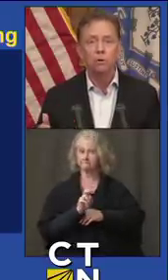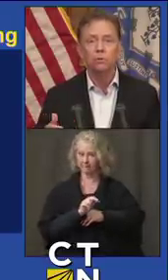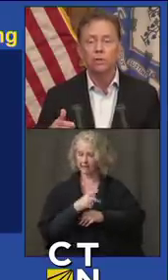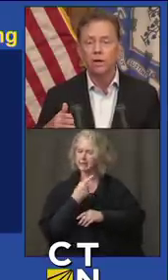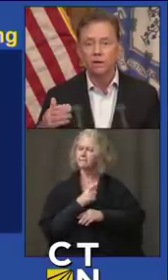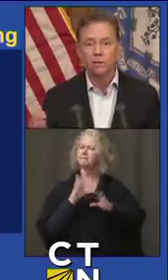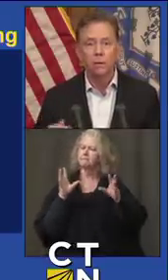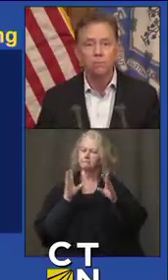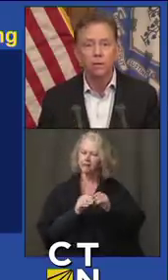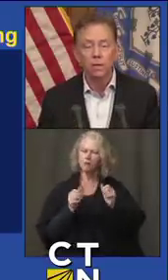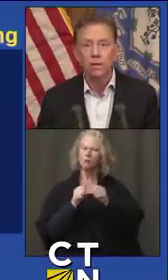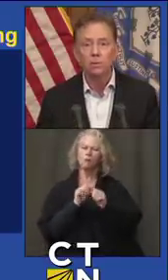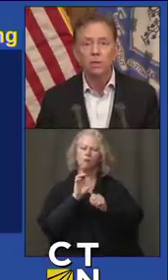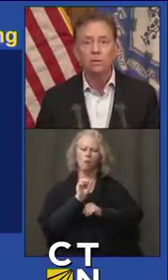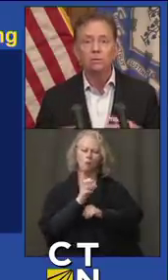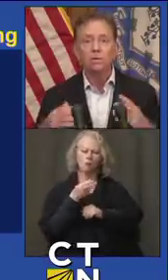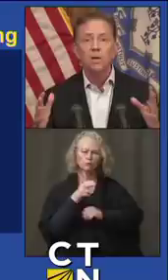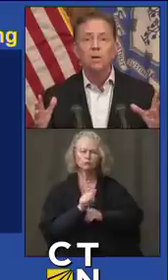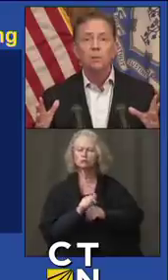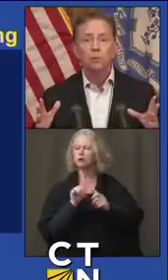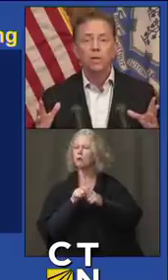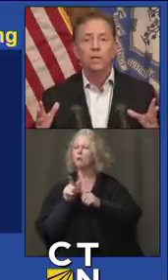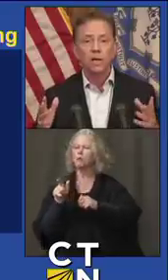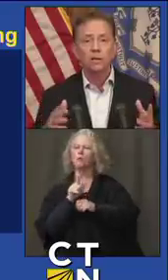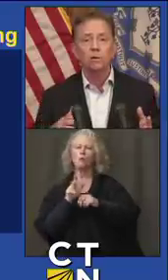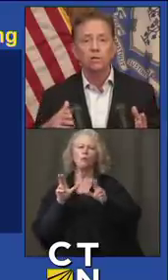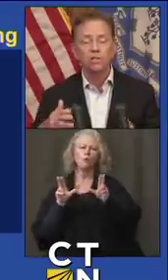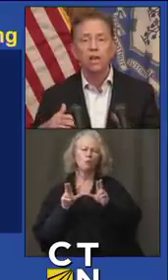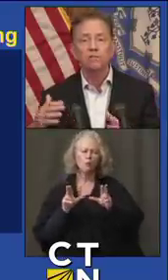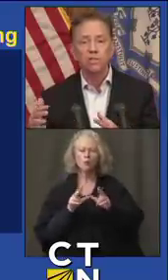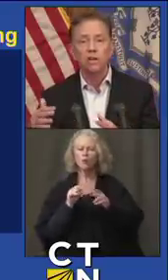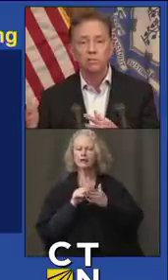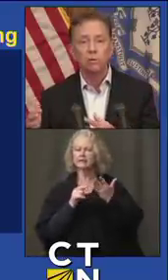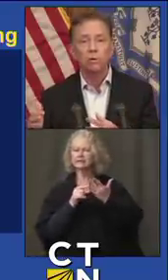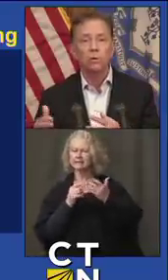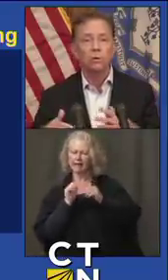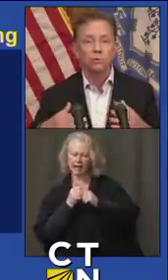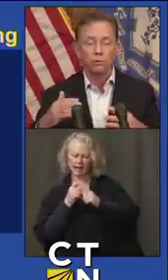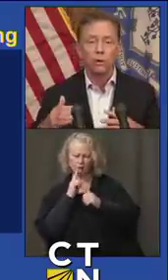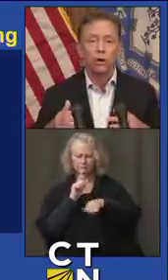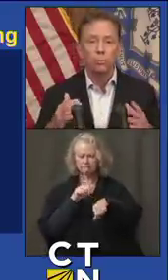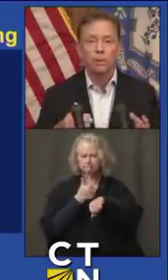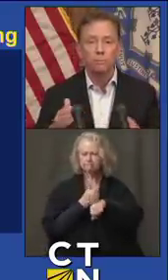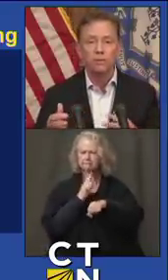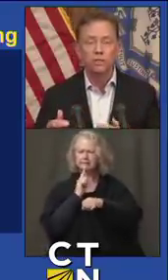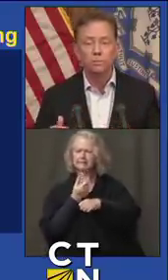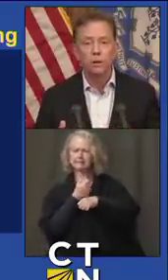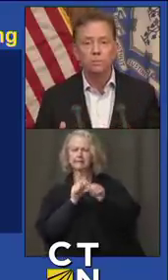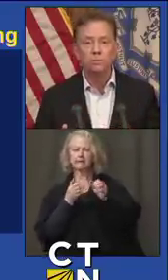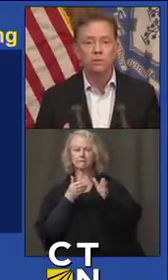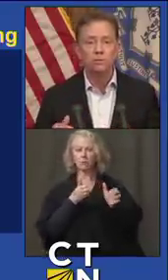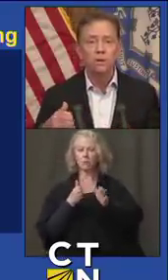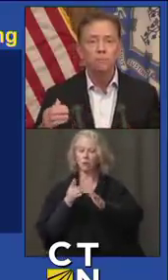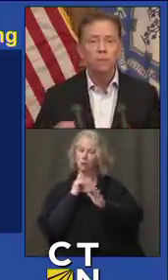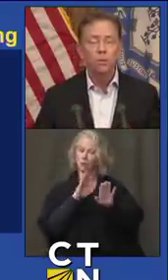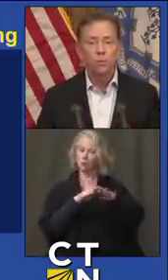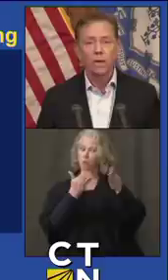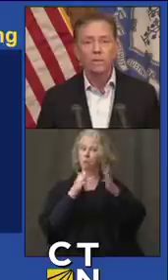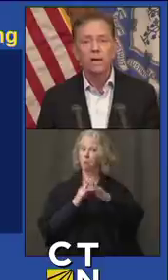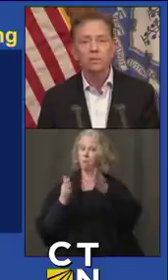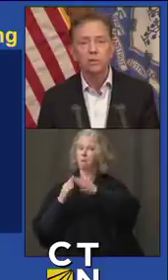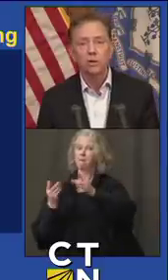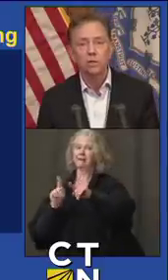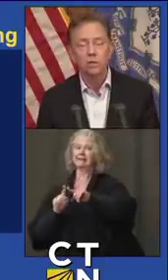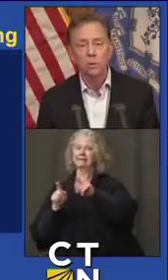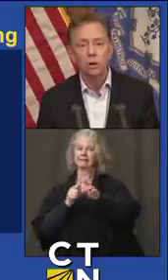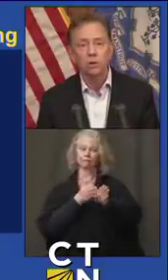with OSHA, having met with the labor leaders, putting together a safe set of protocols for reopening business by business. We'll get